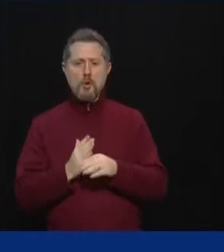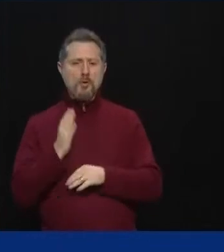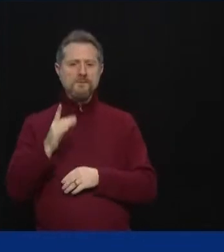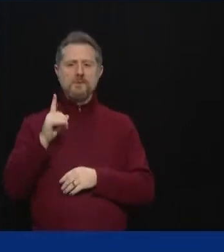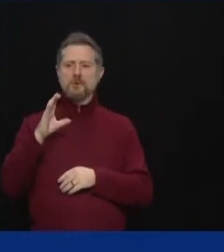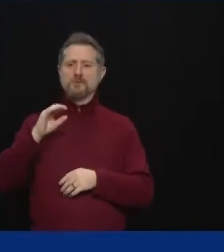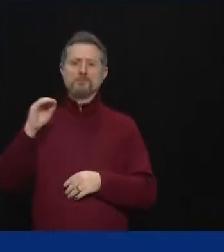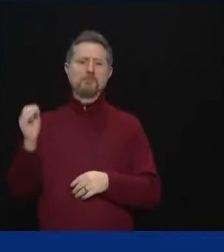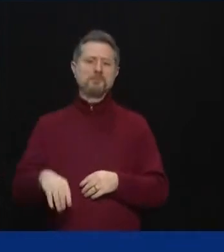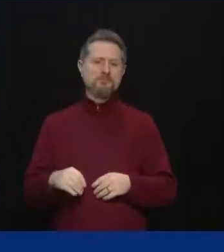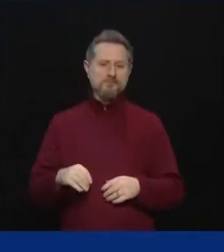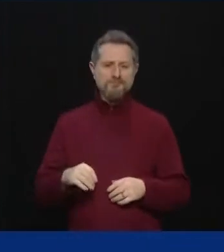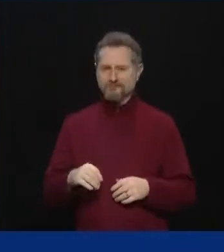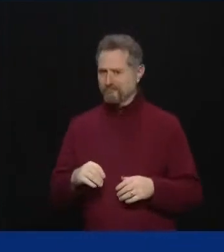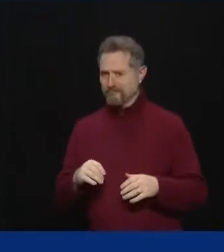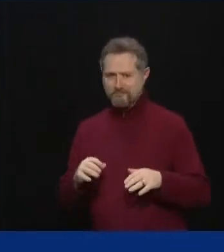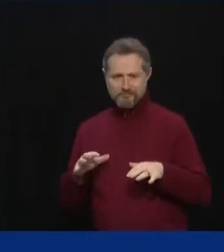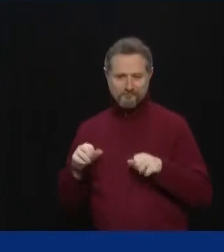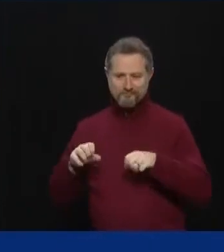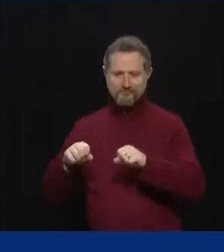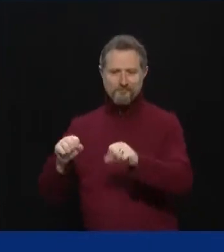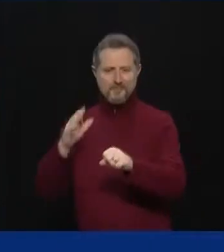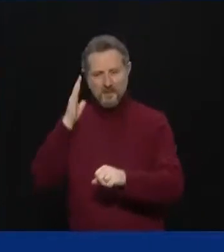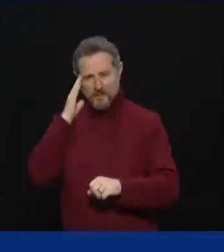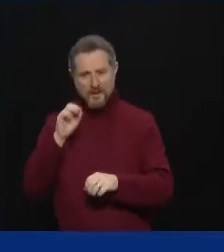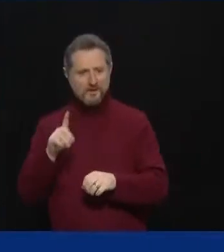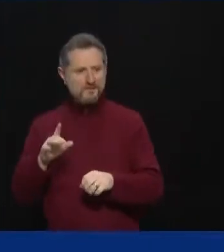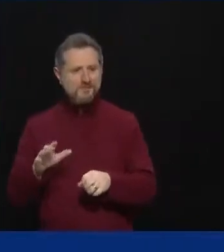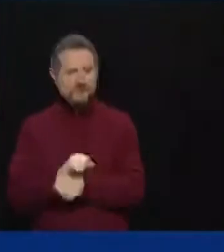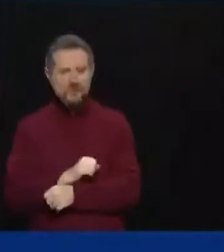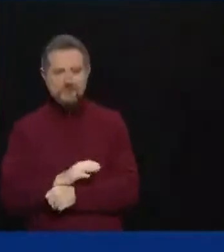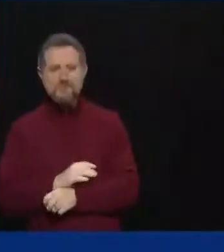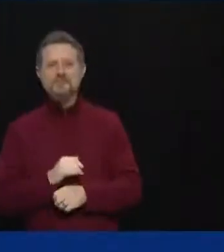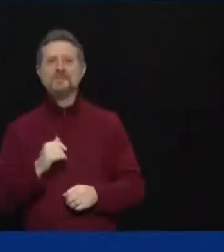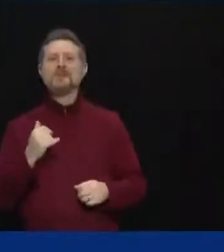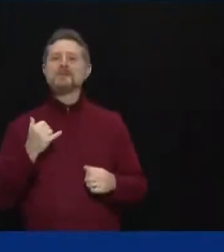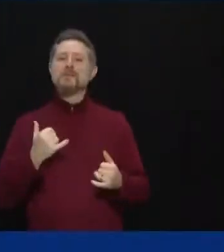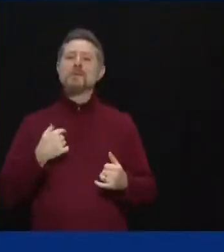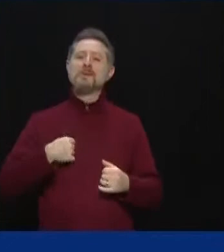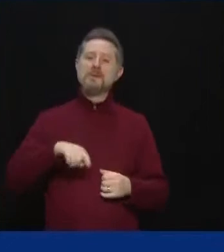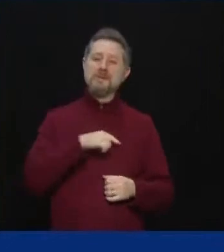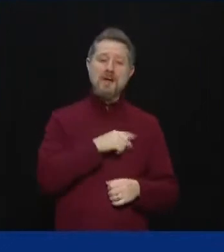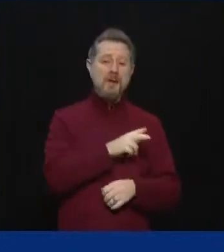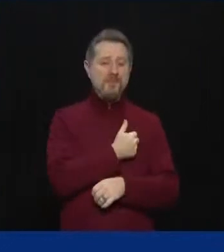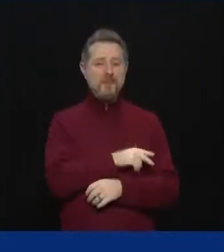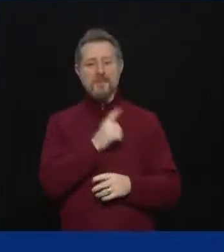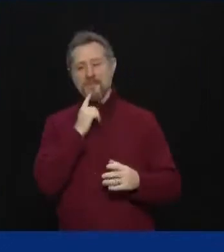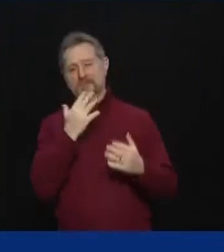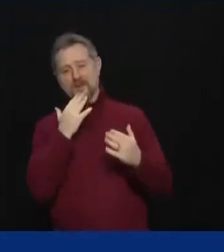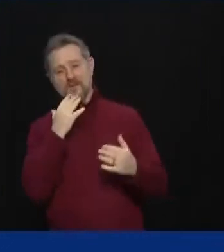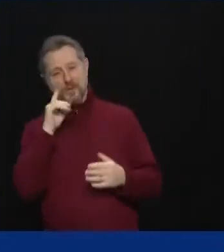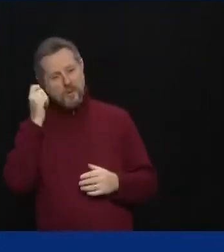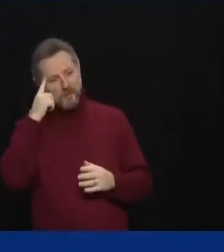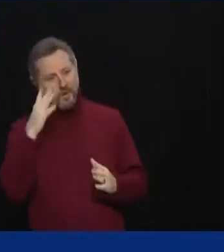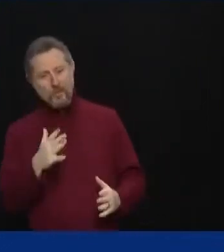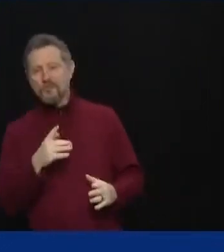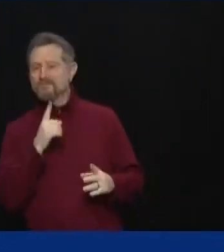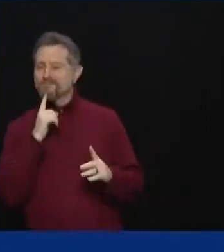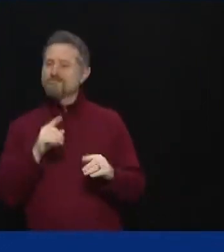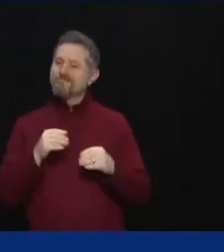and they really needed that help. So thank you, Governor Hochul. I was asked to bring that message to you from a number of our hospitals and nursing homes. So thank you very